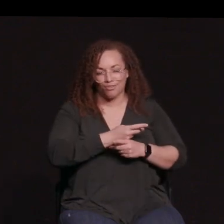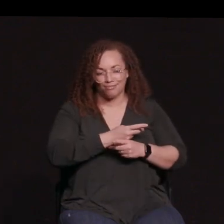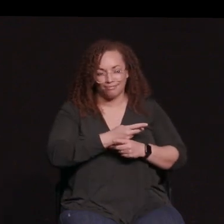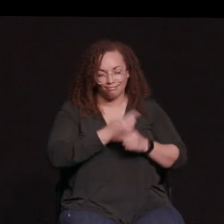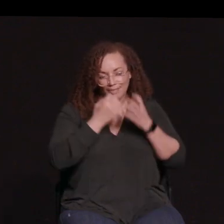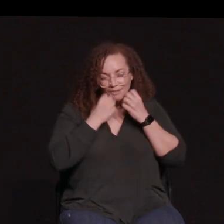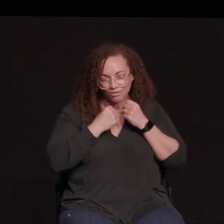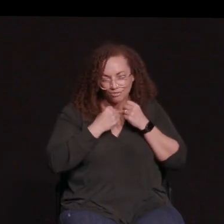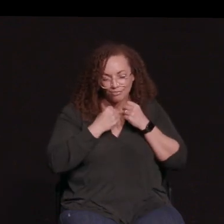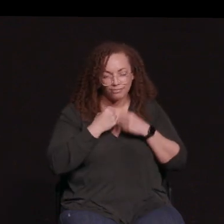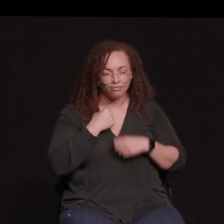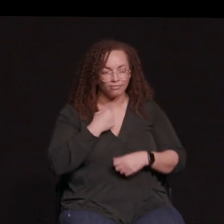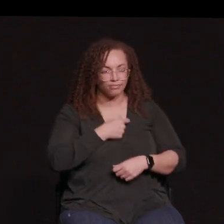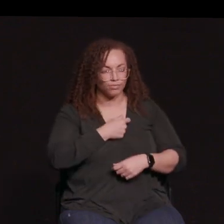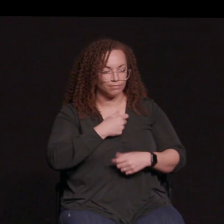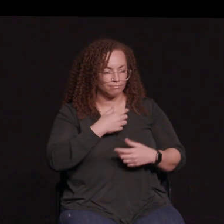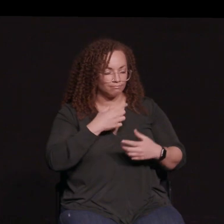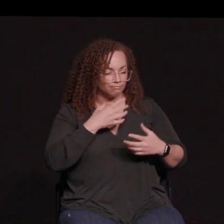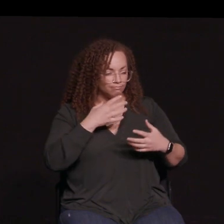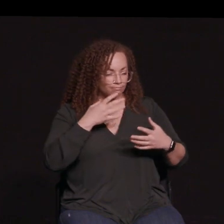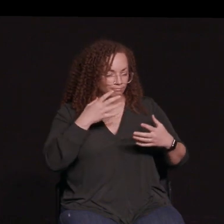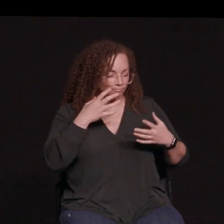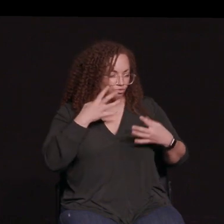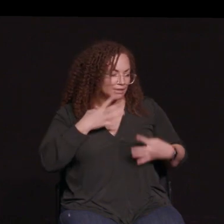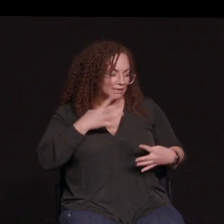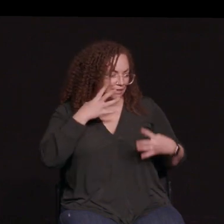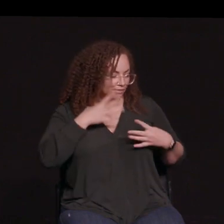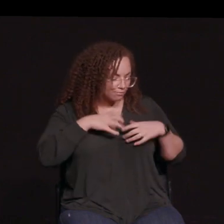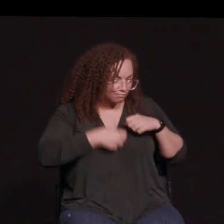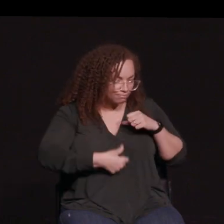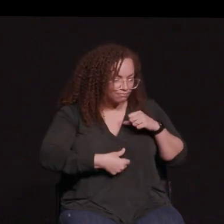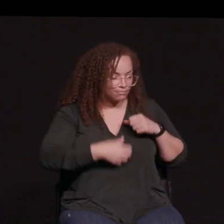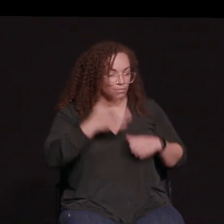We grieve because we love.